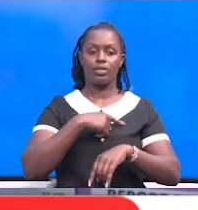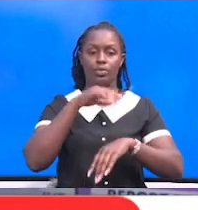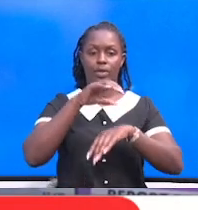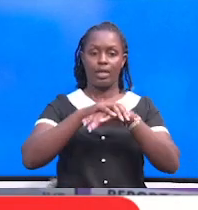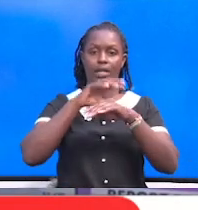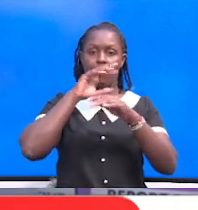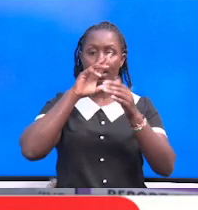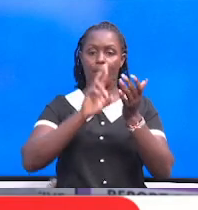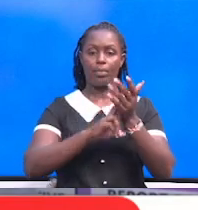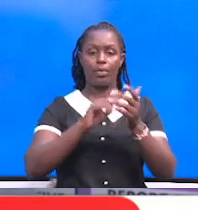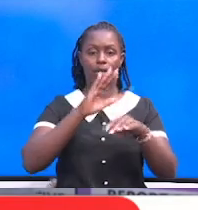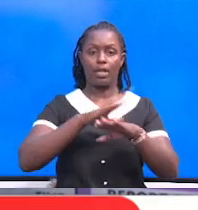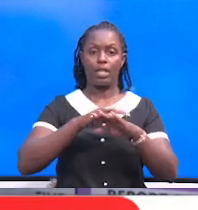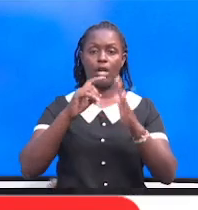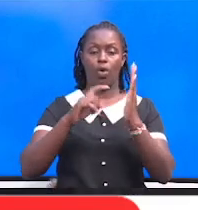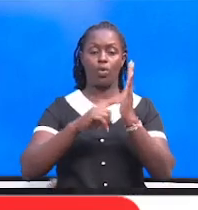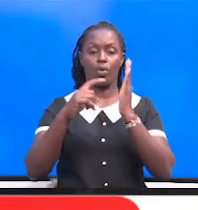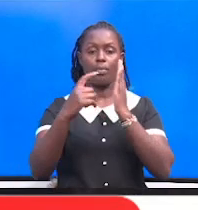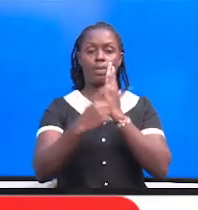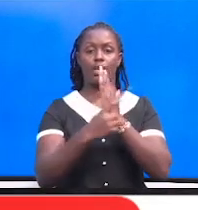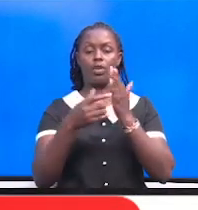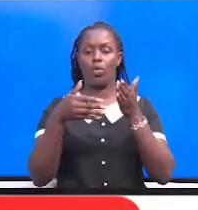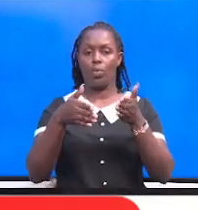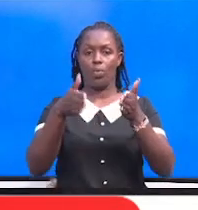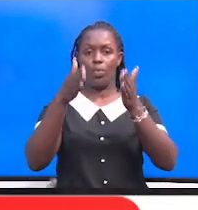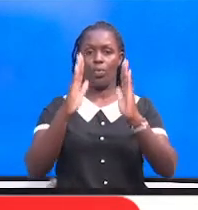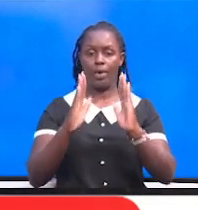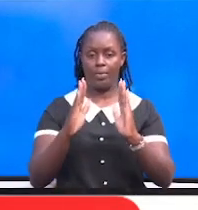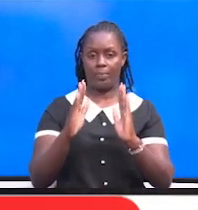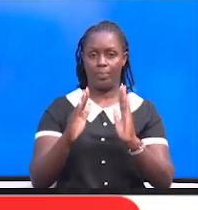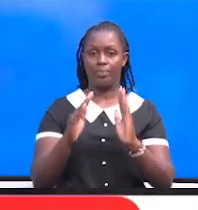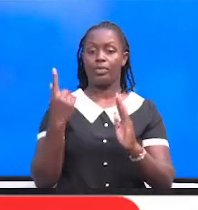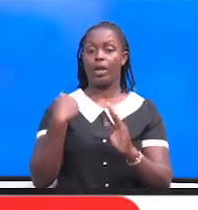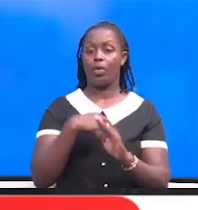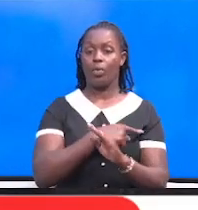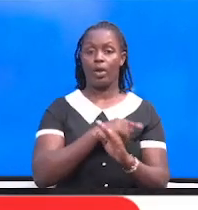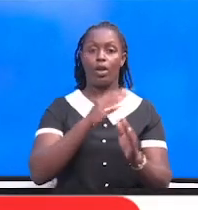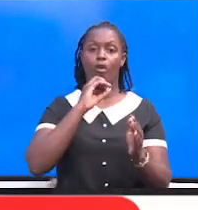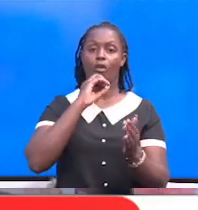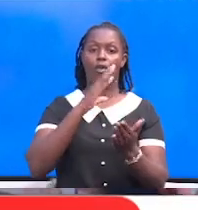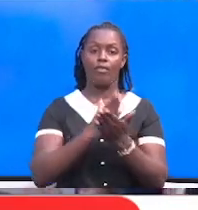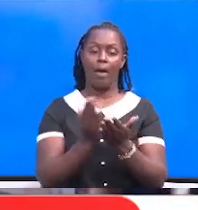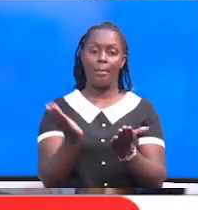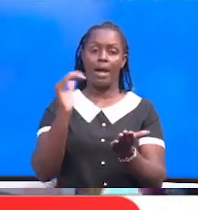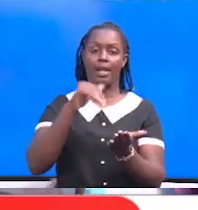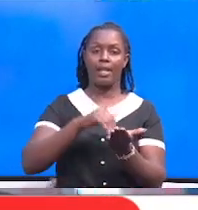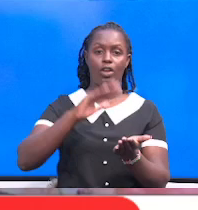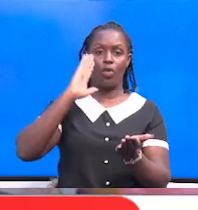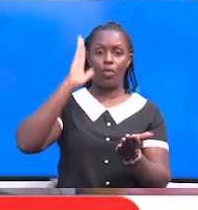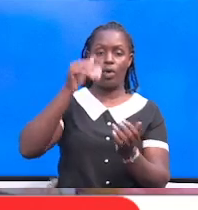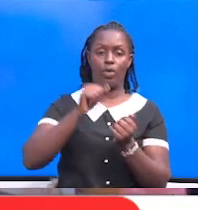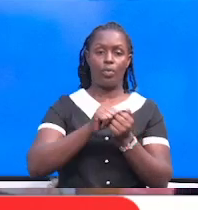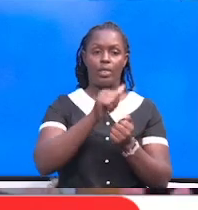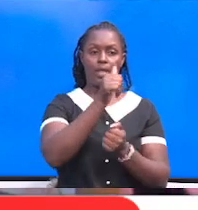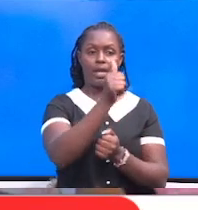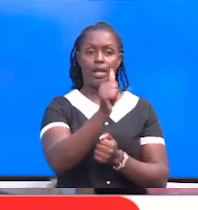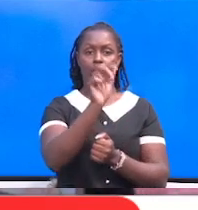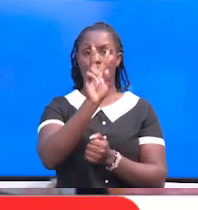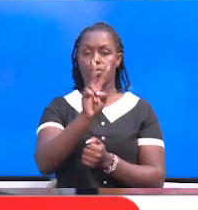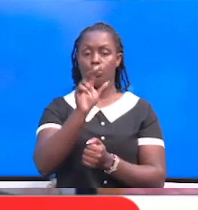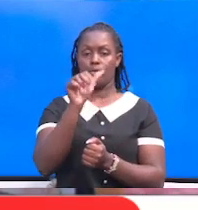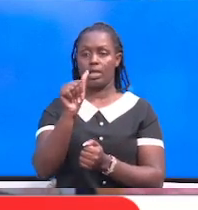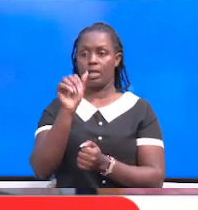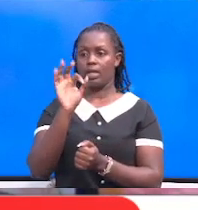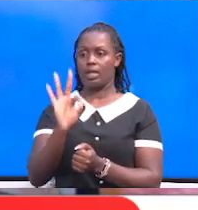way and in a standard way as they want to see. Three-tier test is that we are going to confirm again whether an A2 or A3 test that is